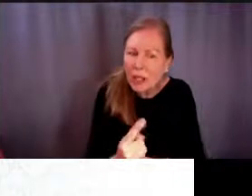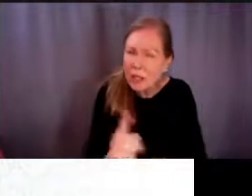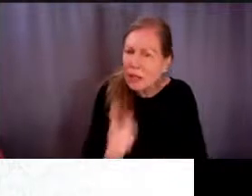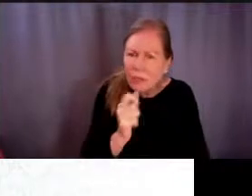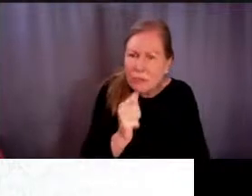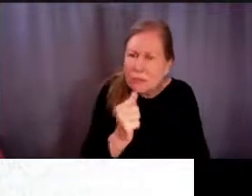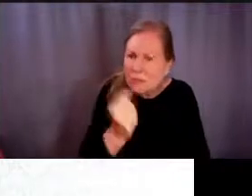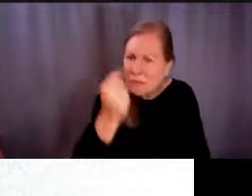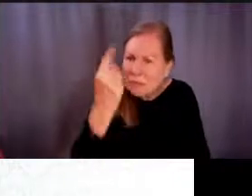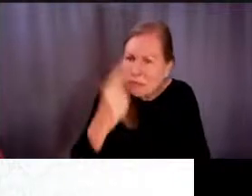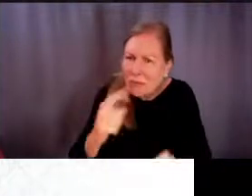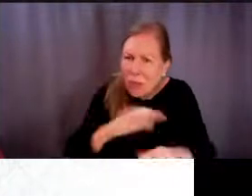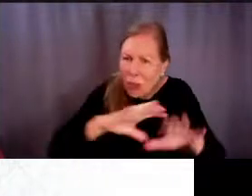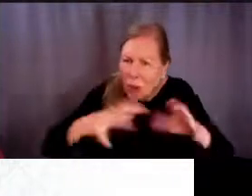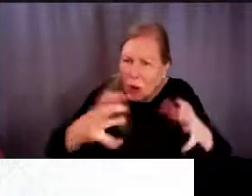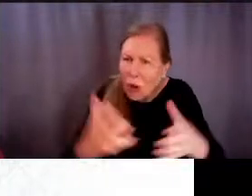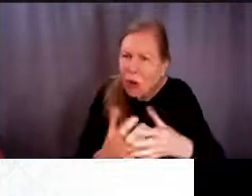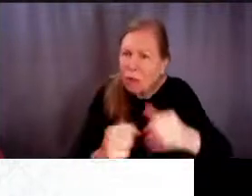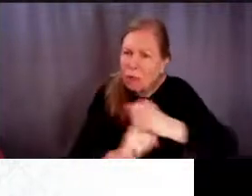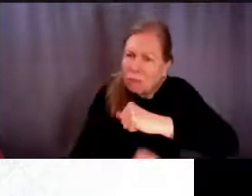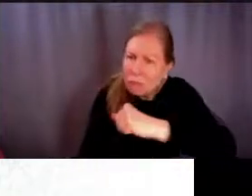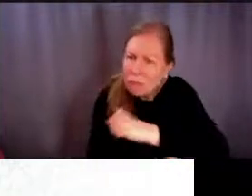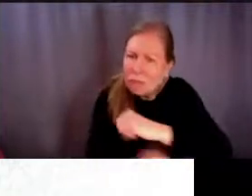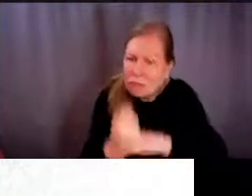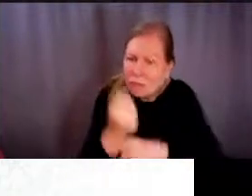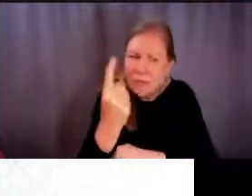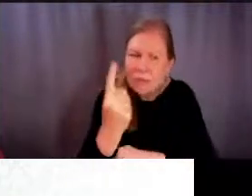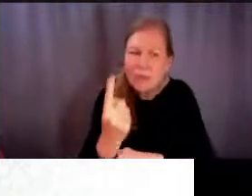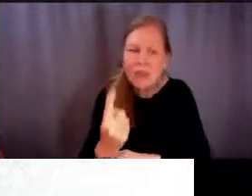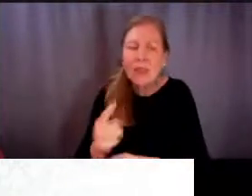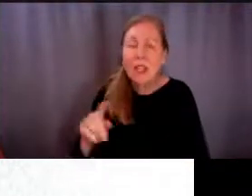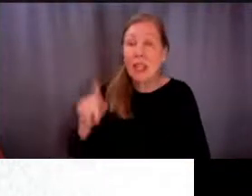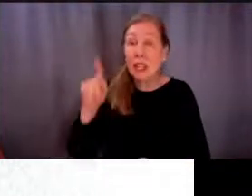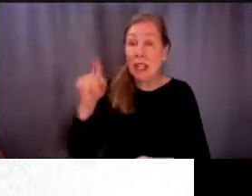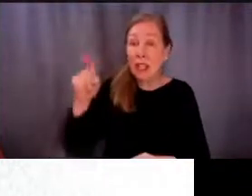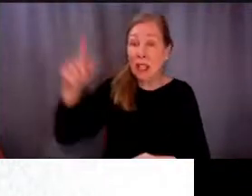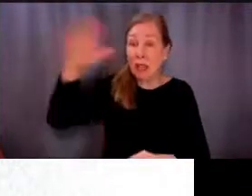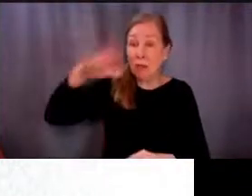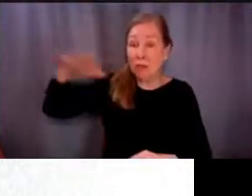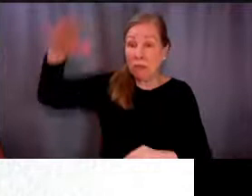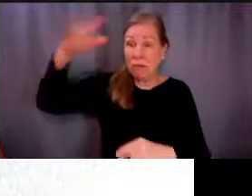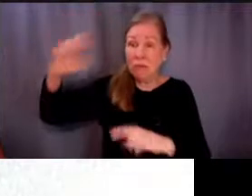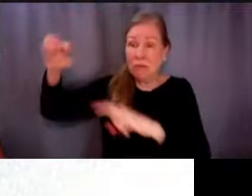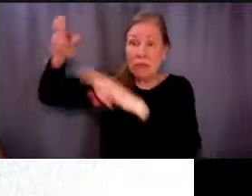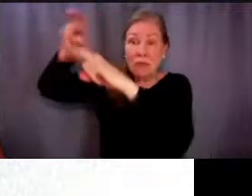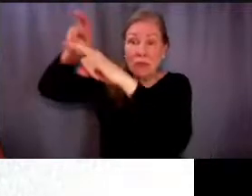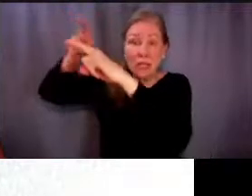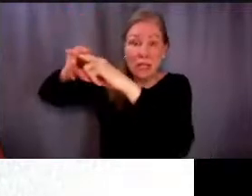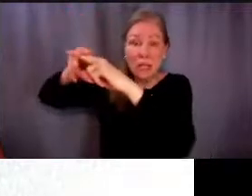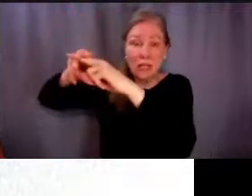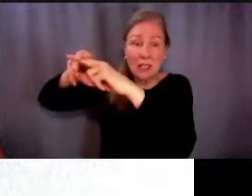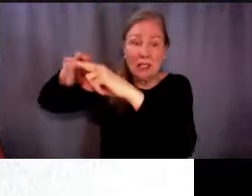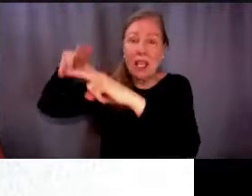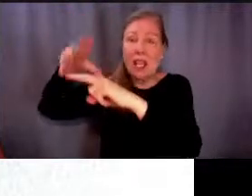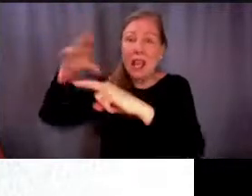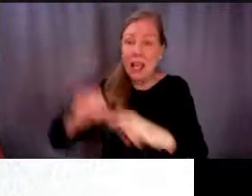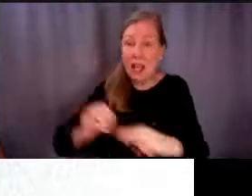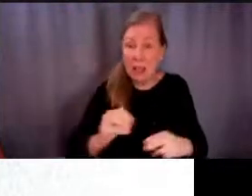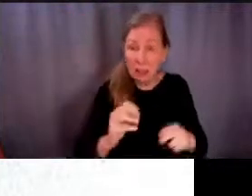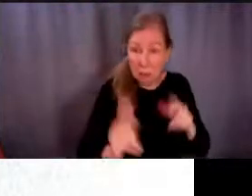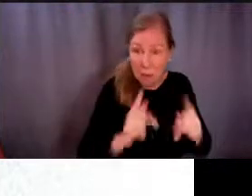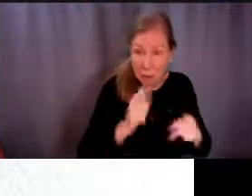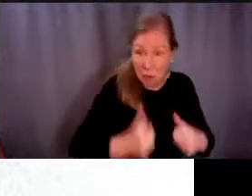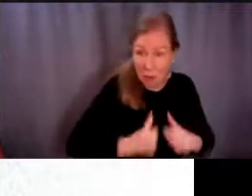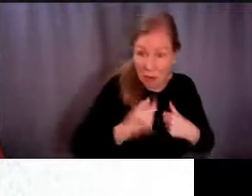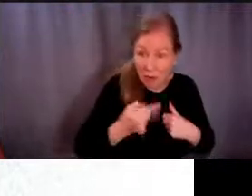the foundations of the earth? It is he who sits above the circle of the earth, and its inhabitants are like grasshoppers,